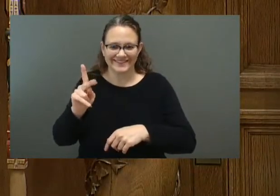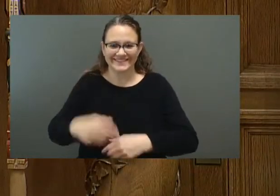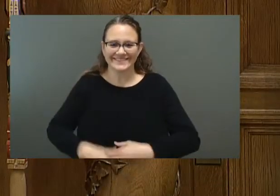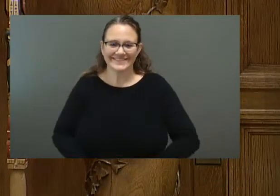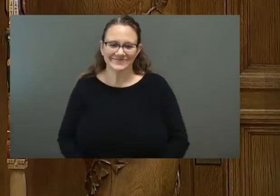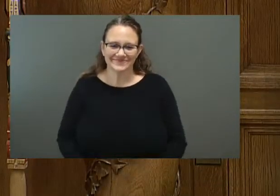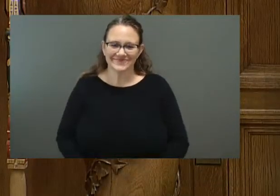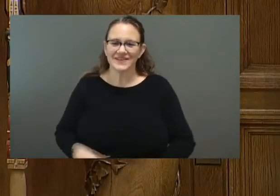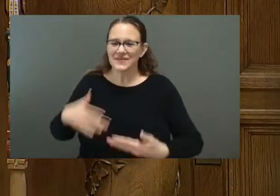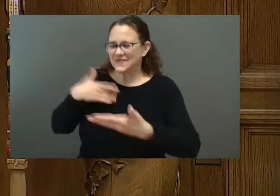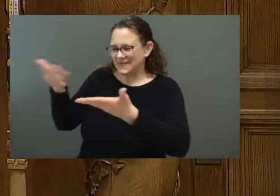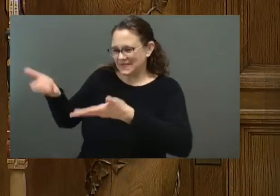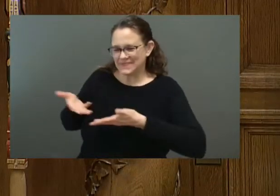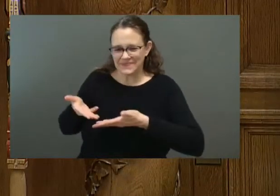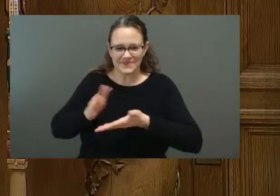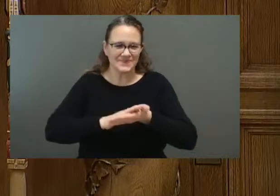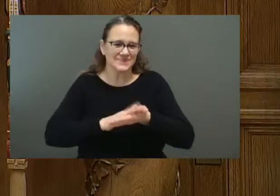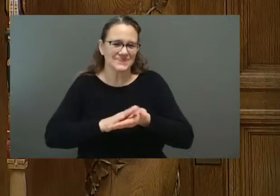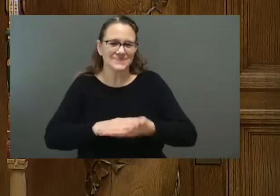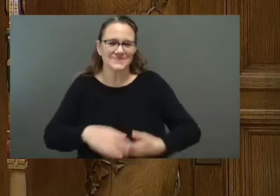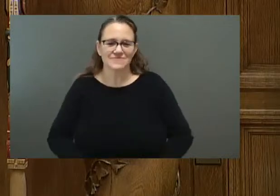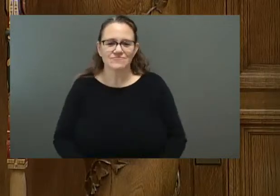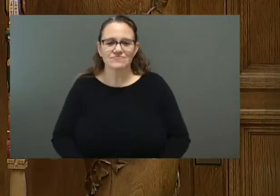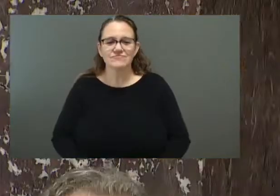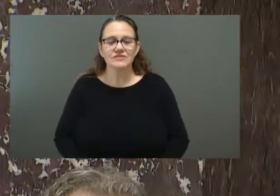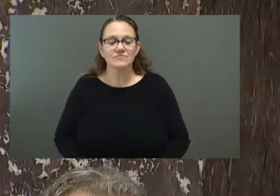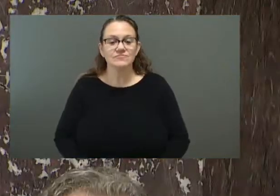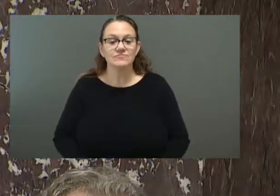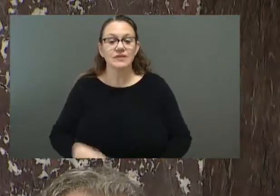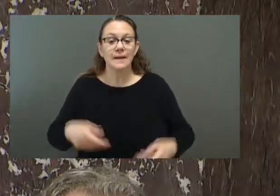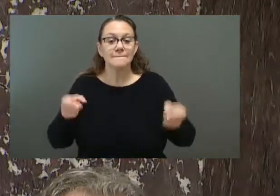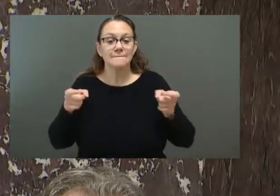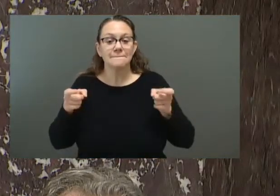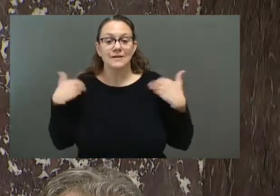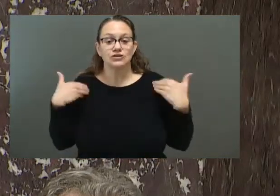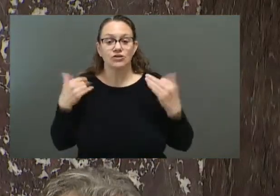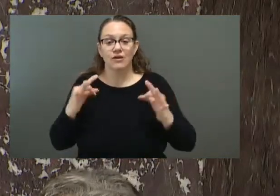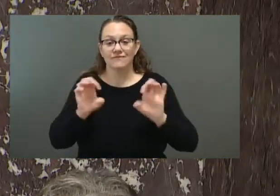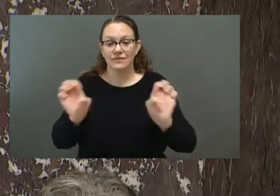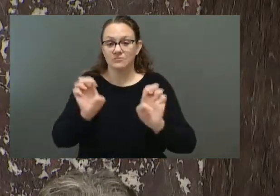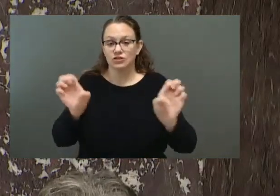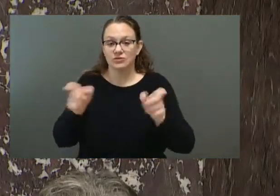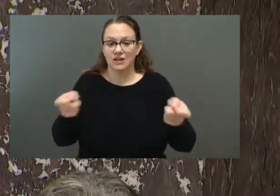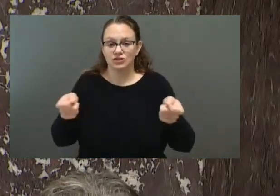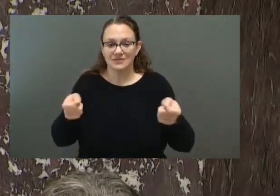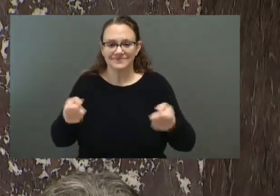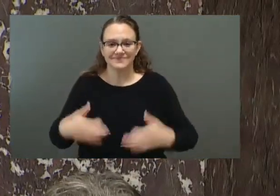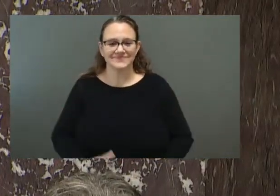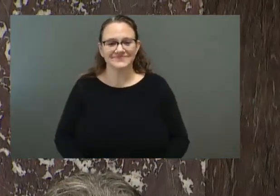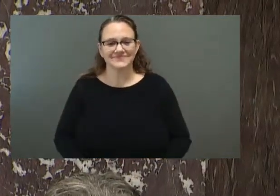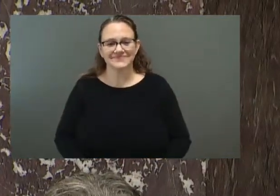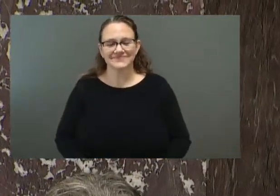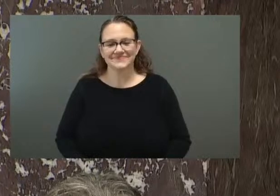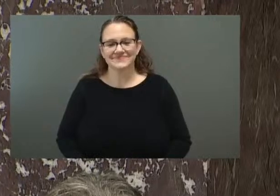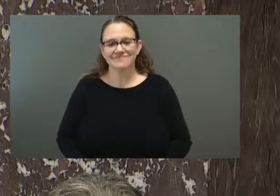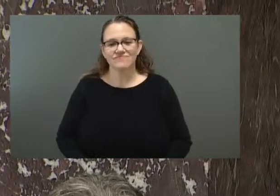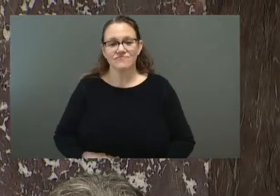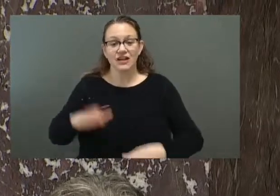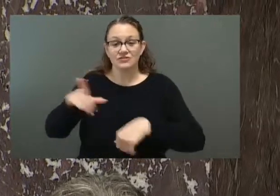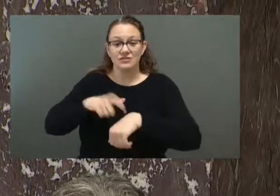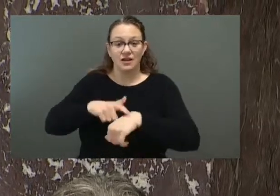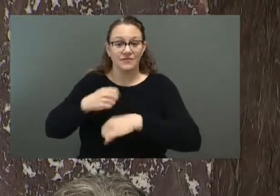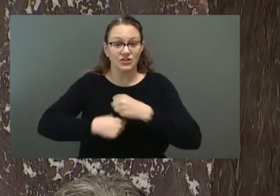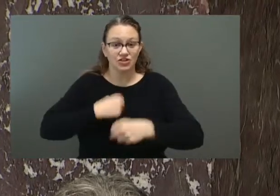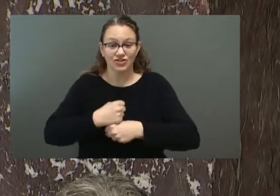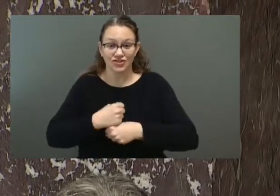Minister of Emergency Management. Thank you so much, Honourable Speaker. It is that time of year again when we welcome something